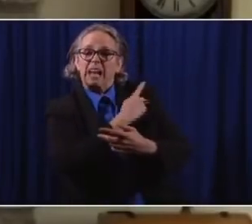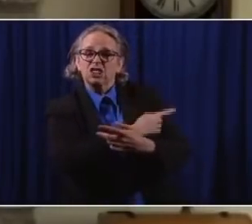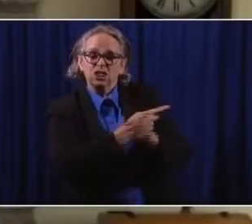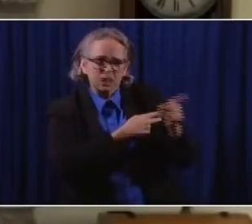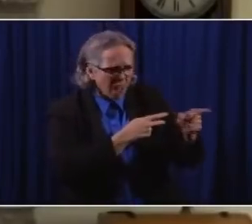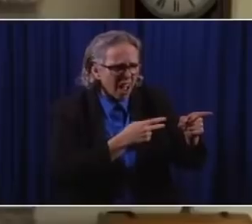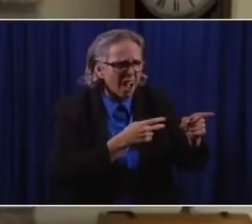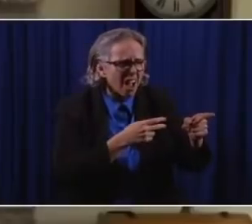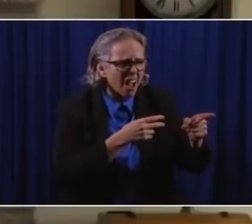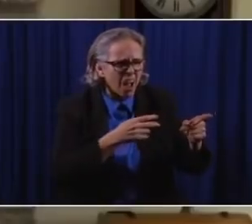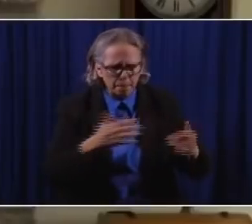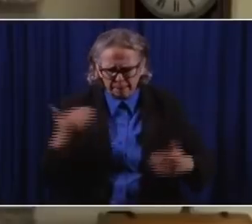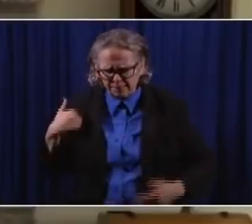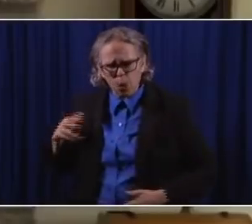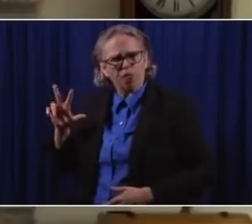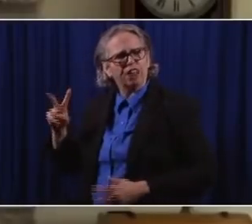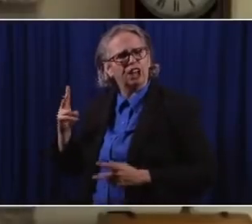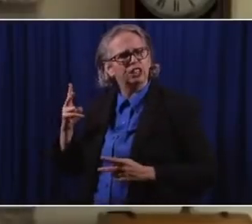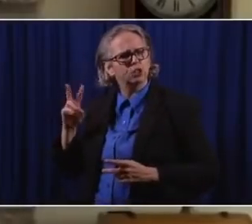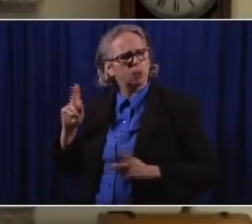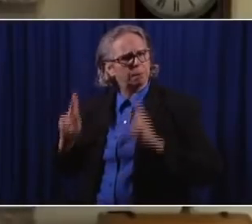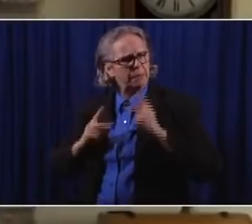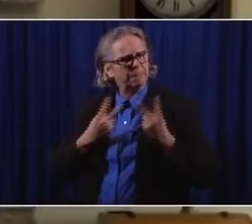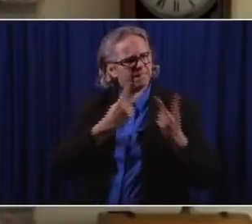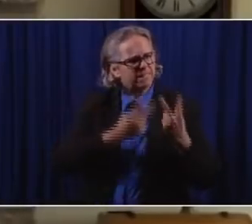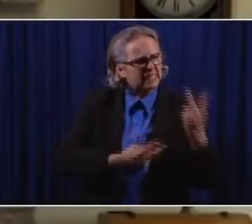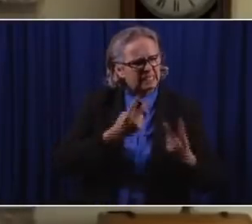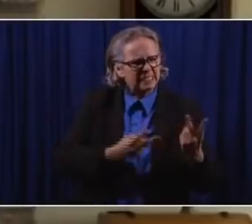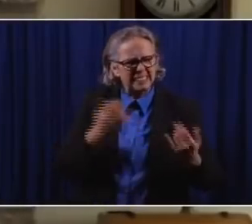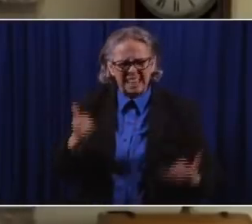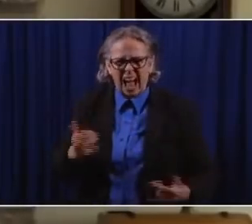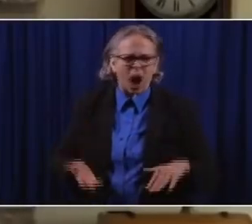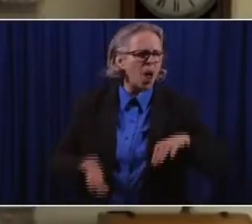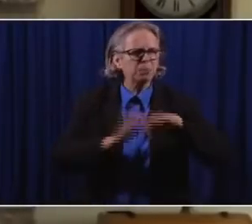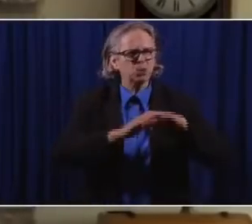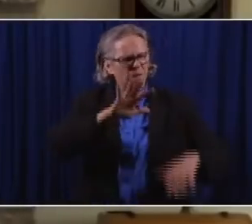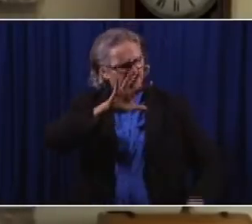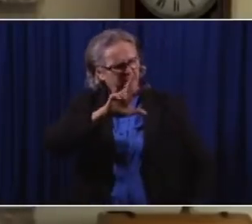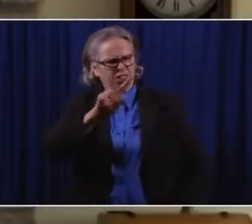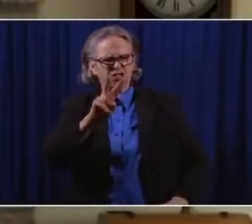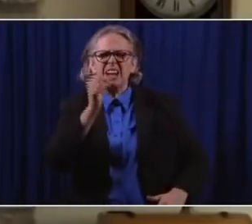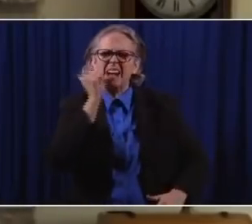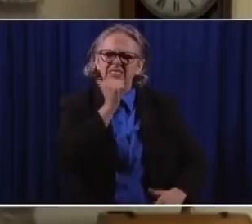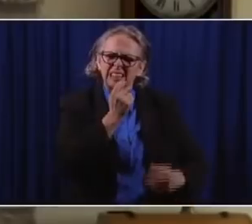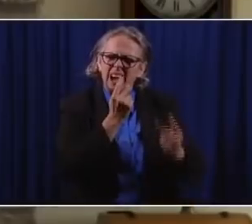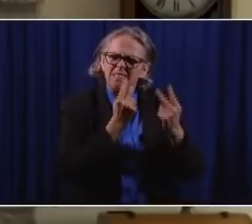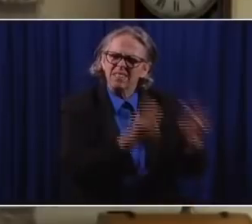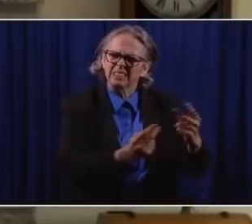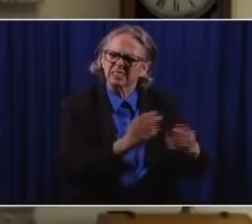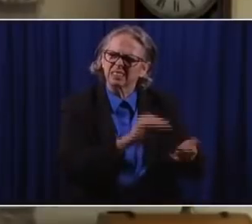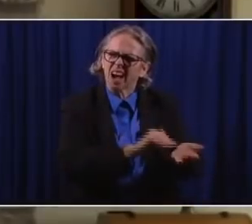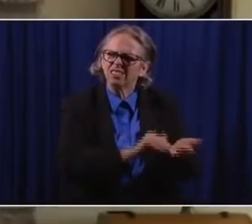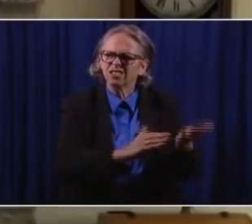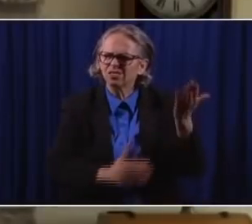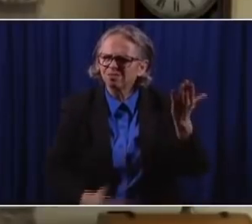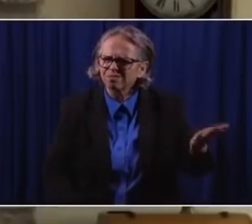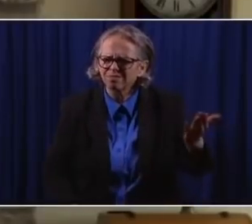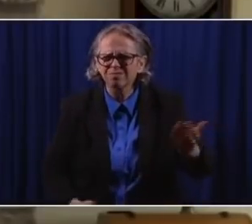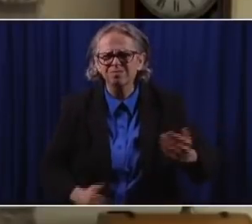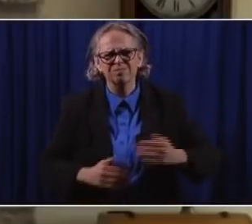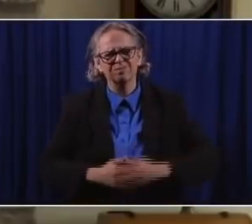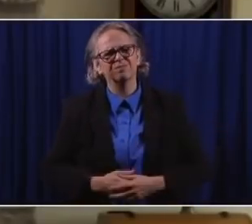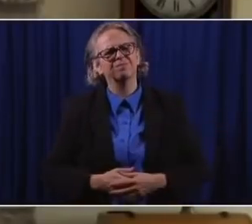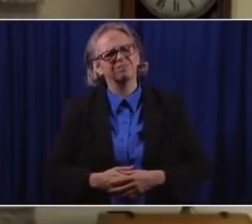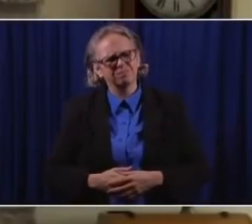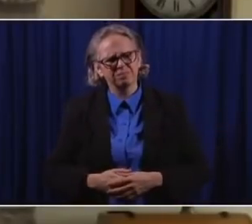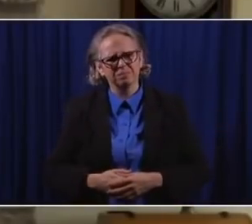day. Let's go back down south to Scioto County. They meet 4 indicators and return, unfortunately, to red